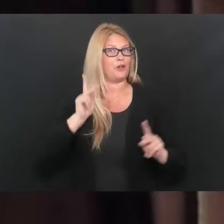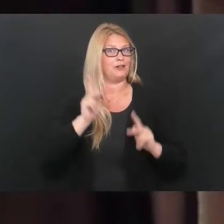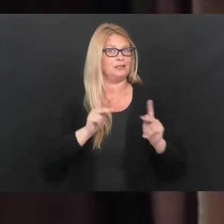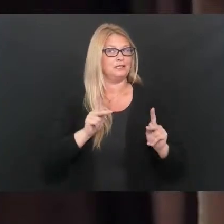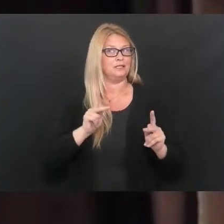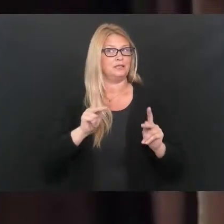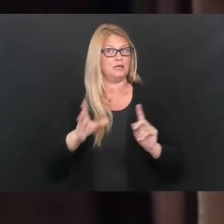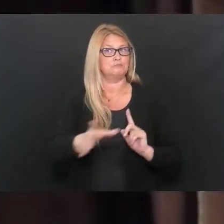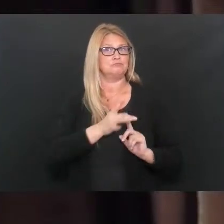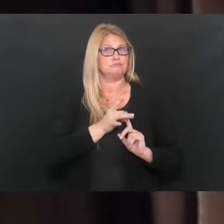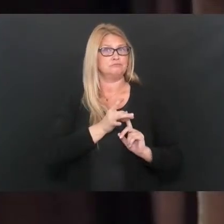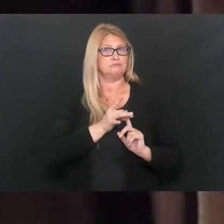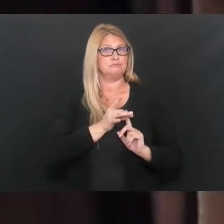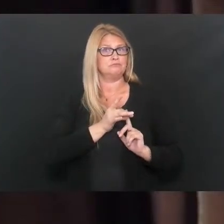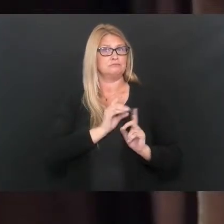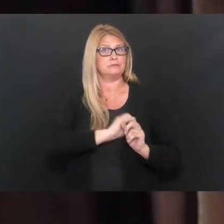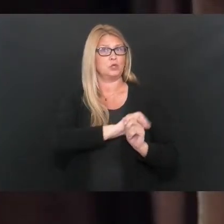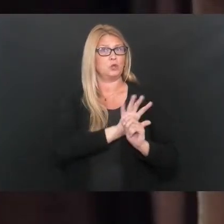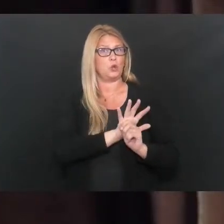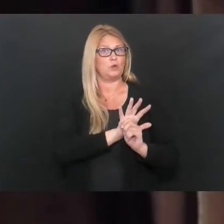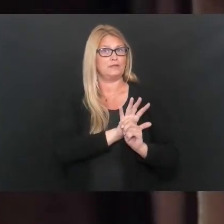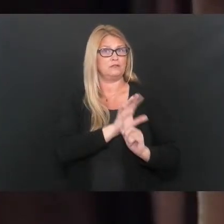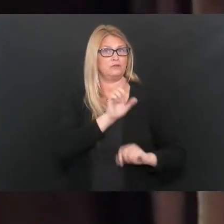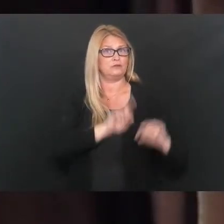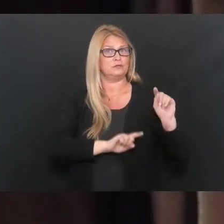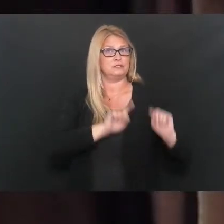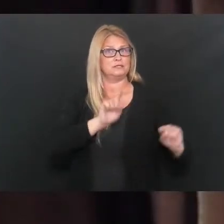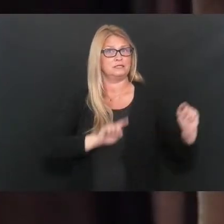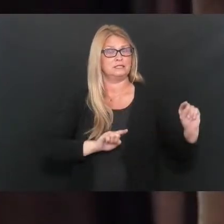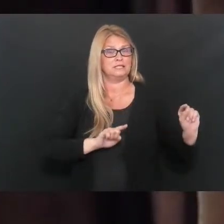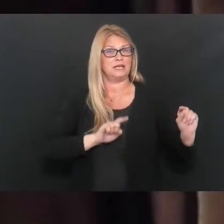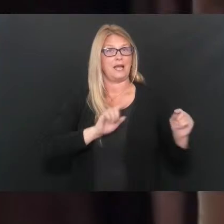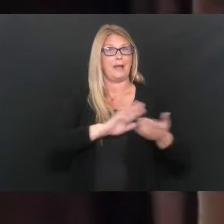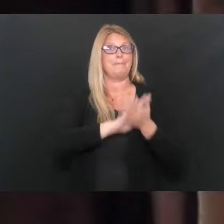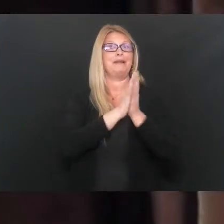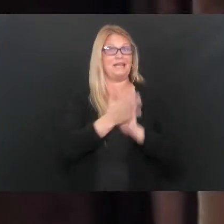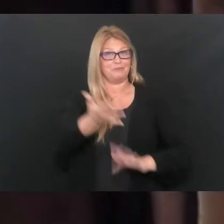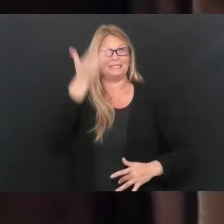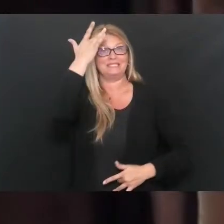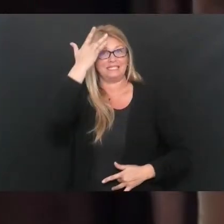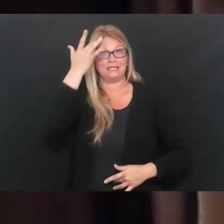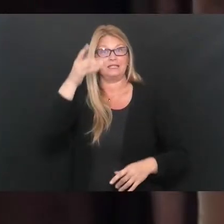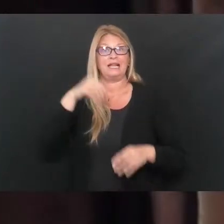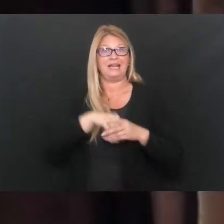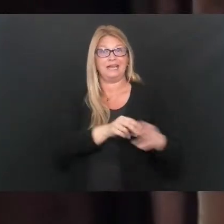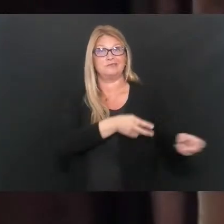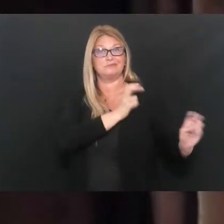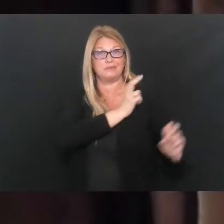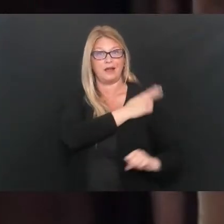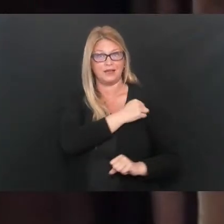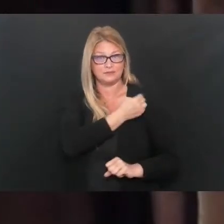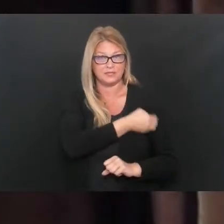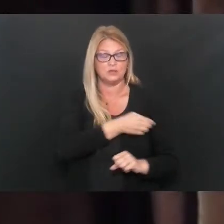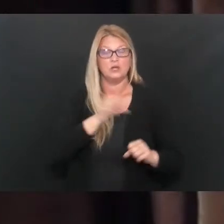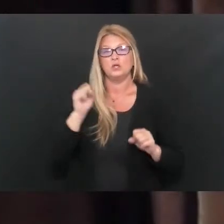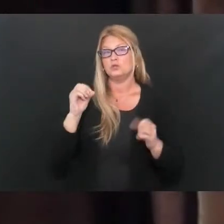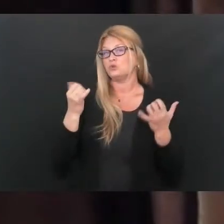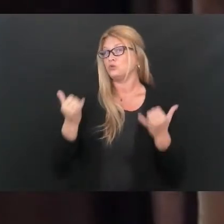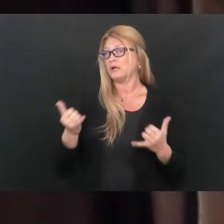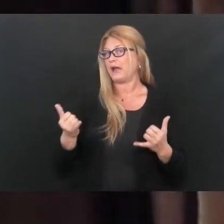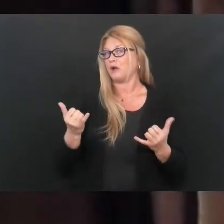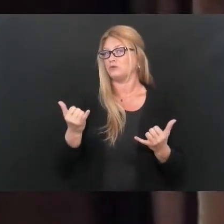getting infected by this particular variant, but getting really sick and ended up in the hospital. And we know